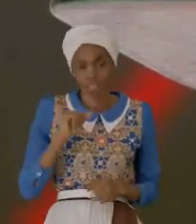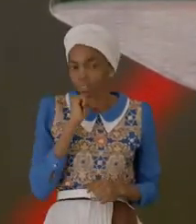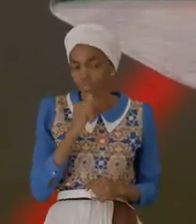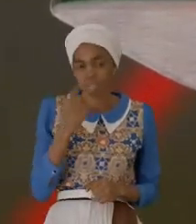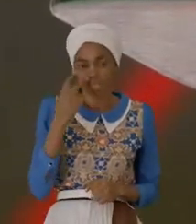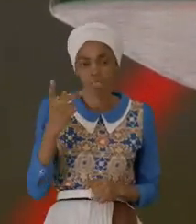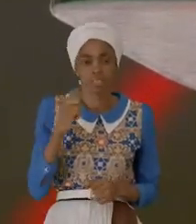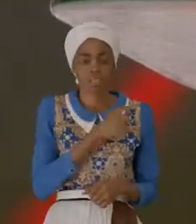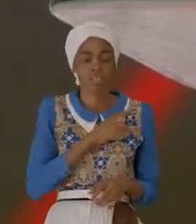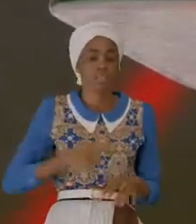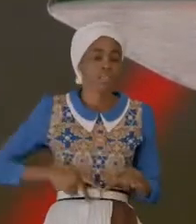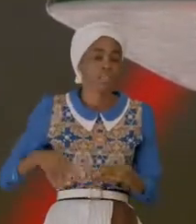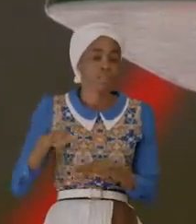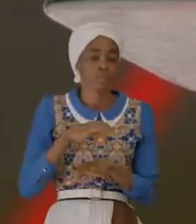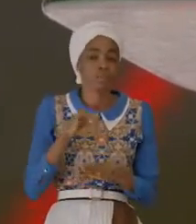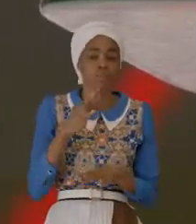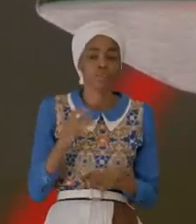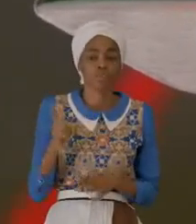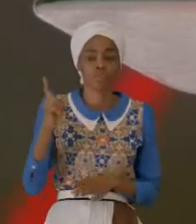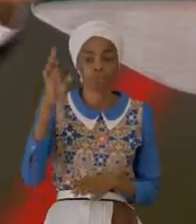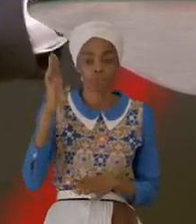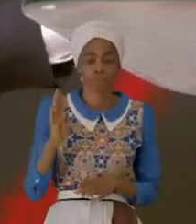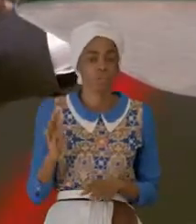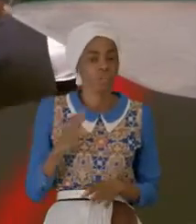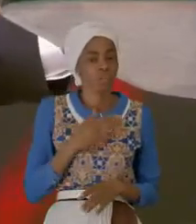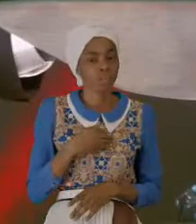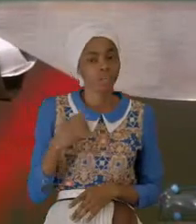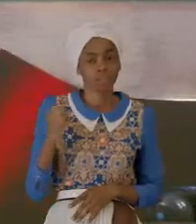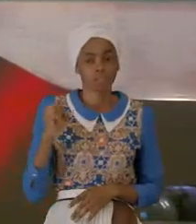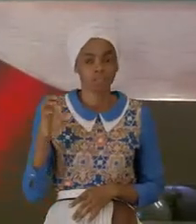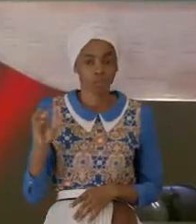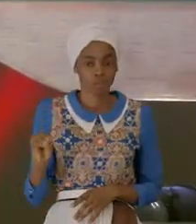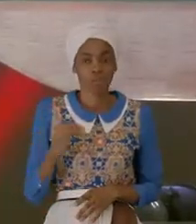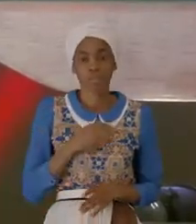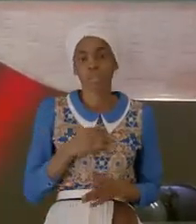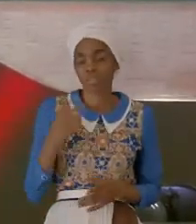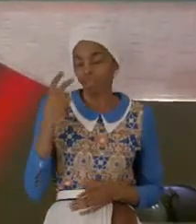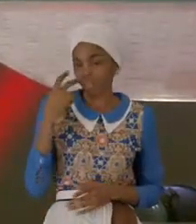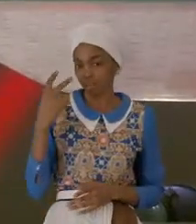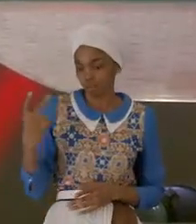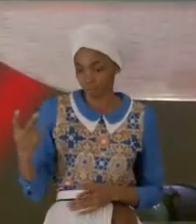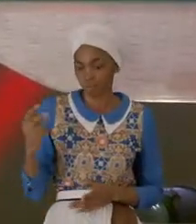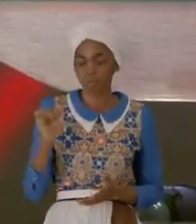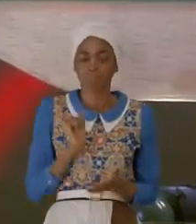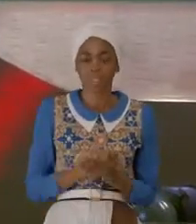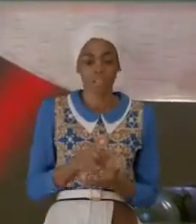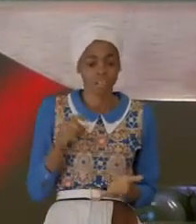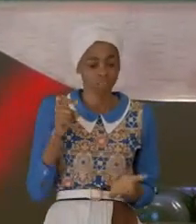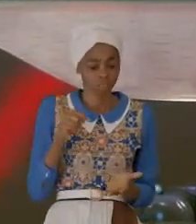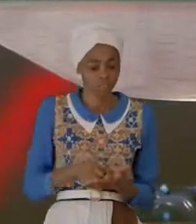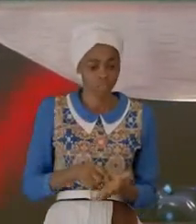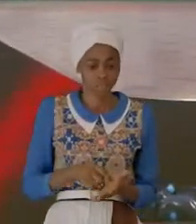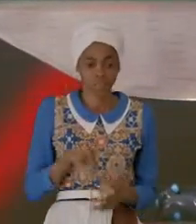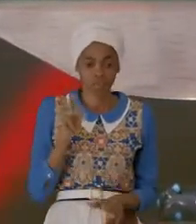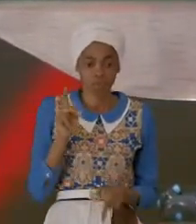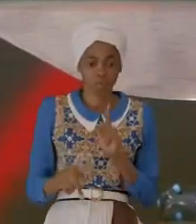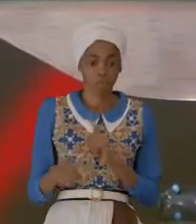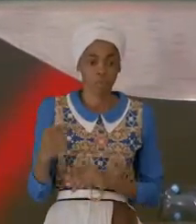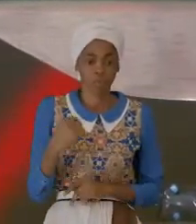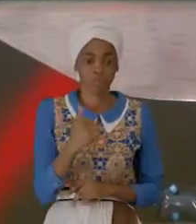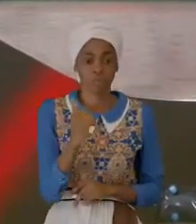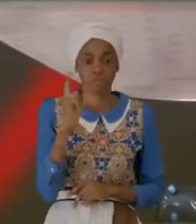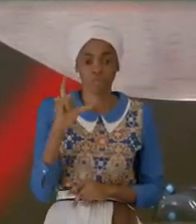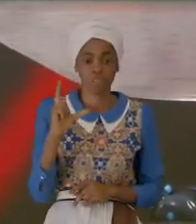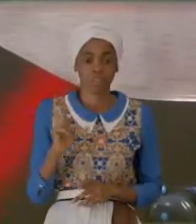of God and so he saw that those galatian people like you